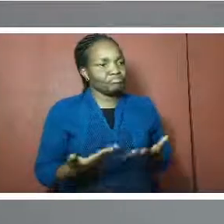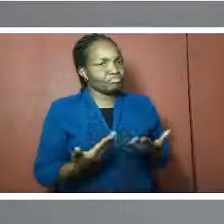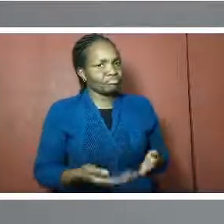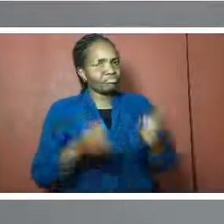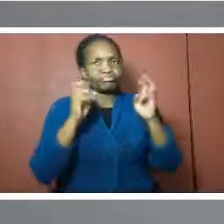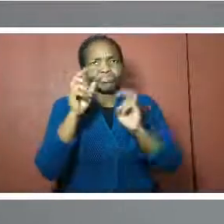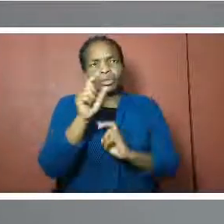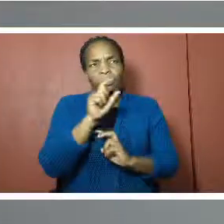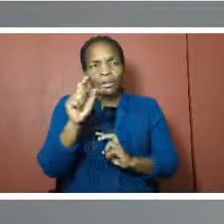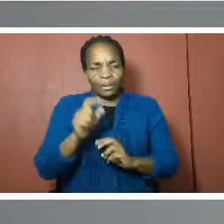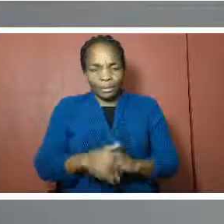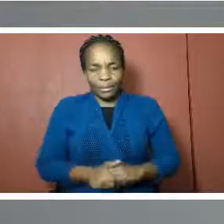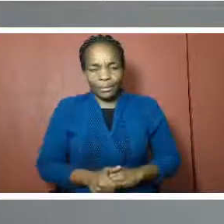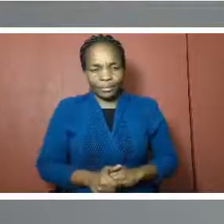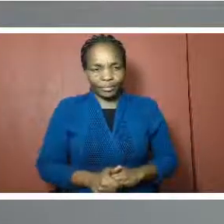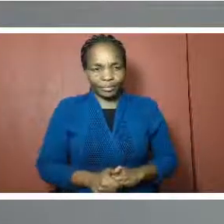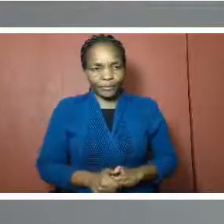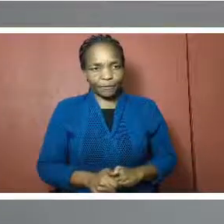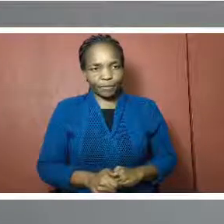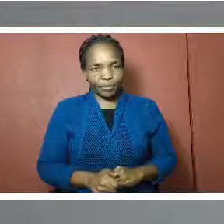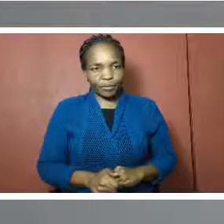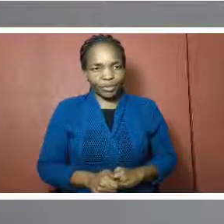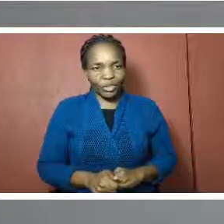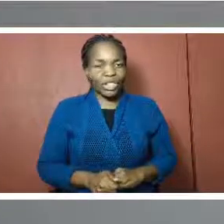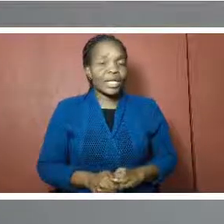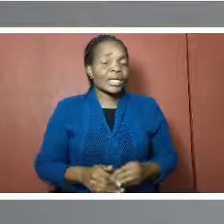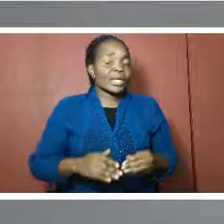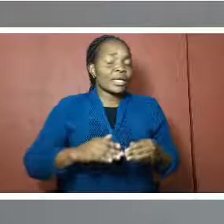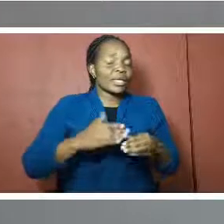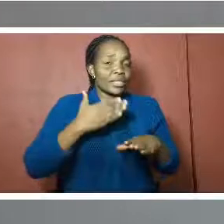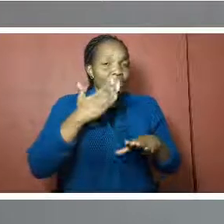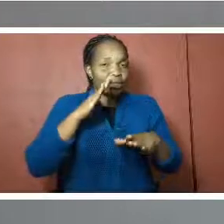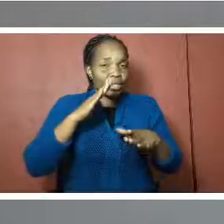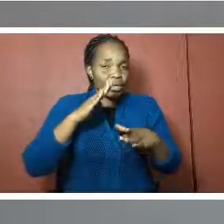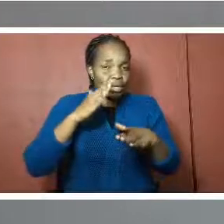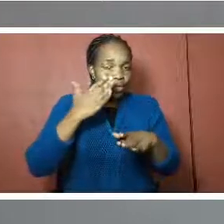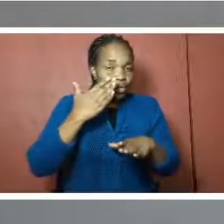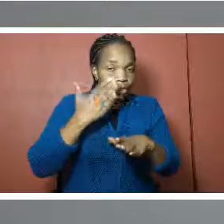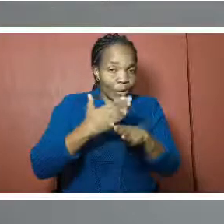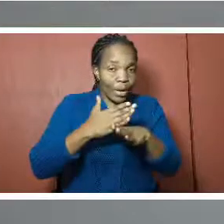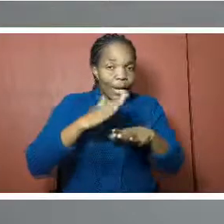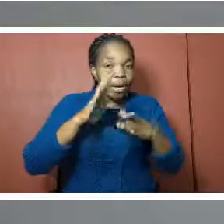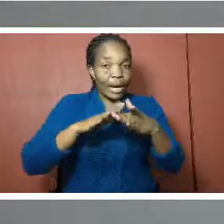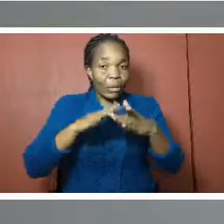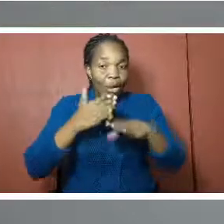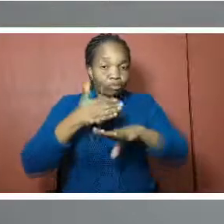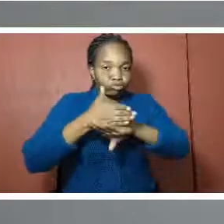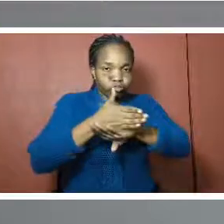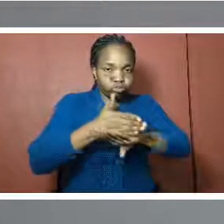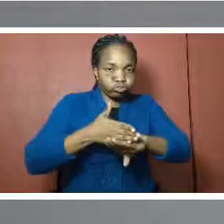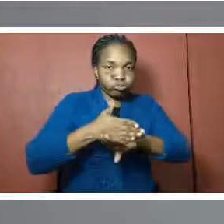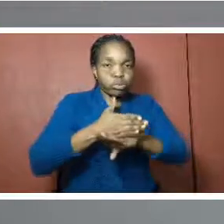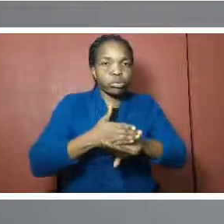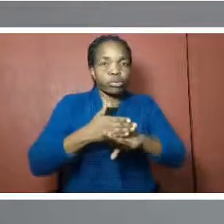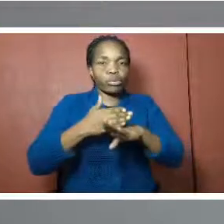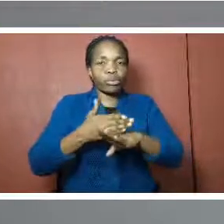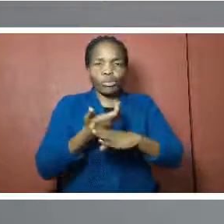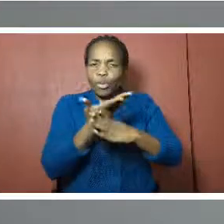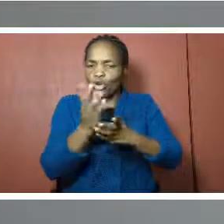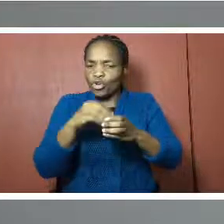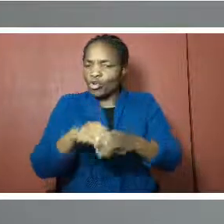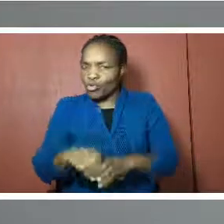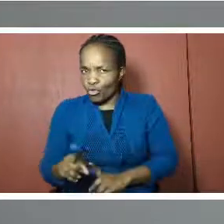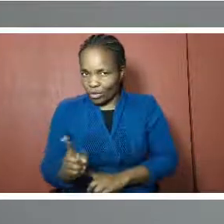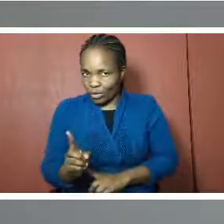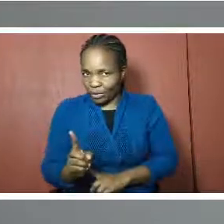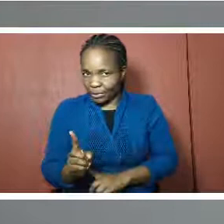for tonight is above and beyond carpentry. Without any further ado, let's